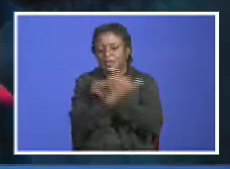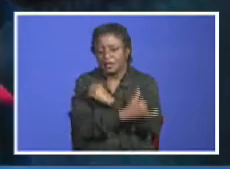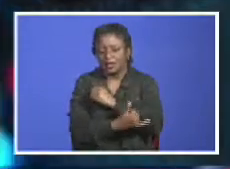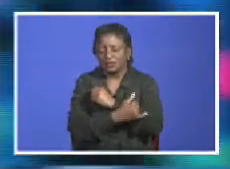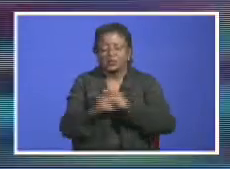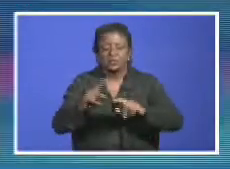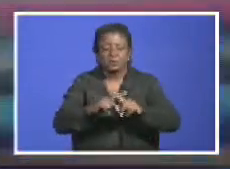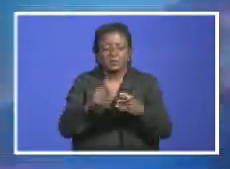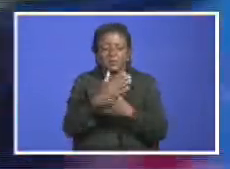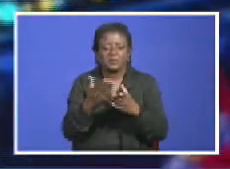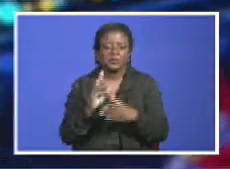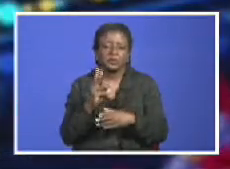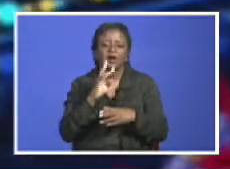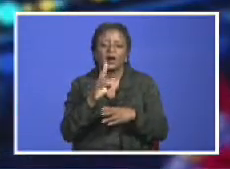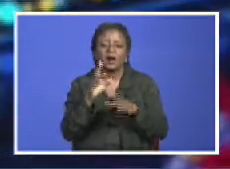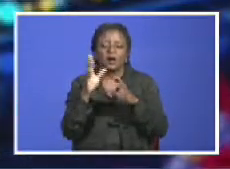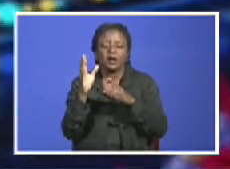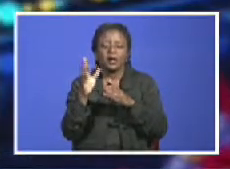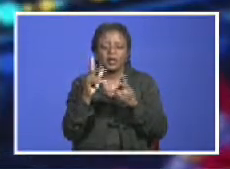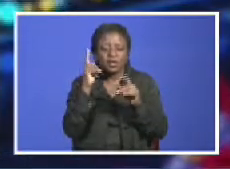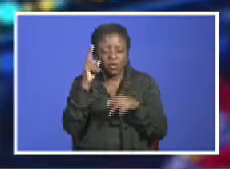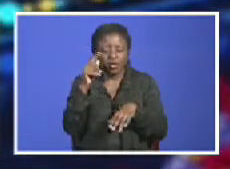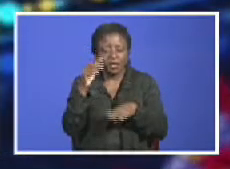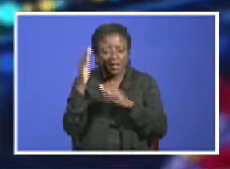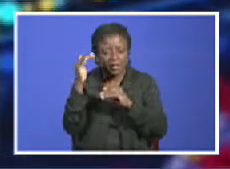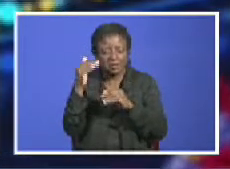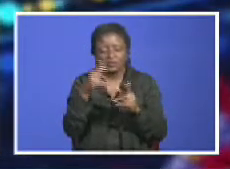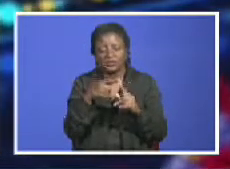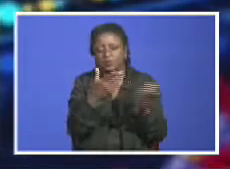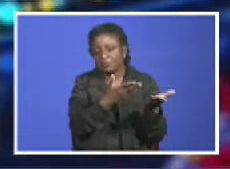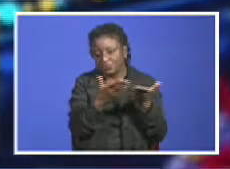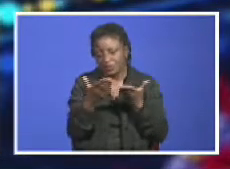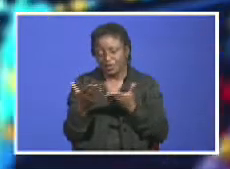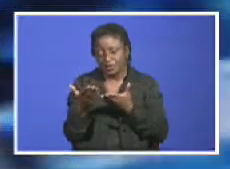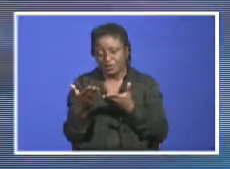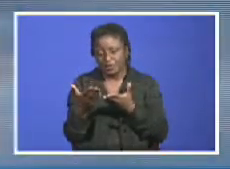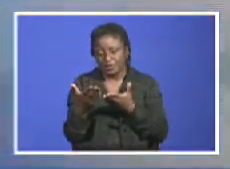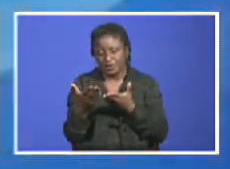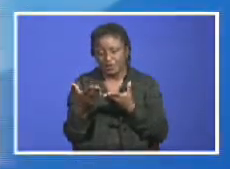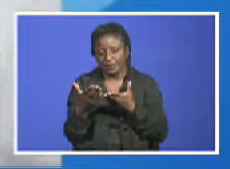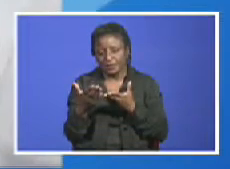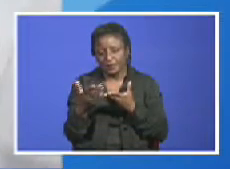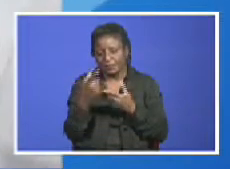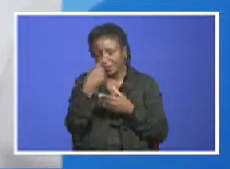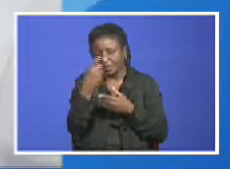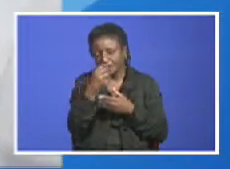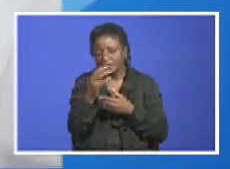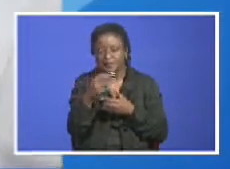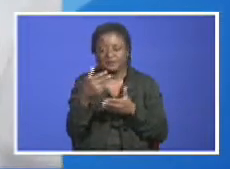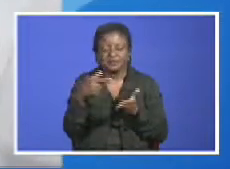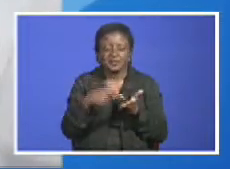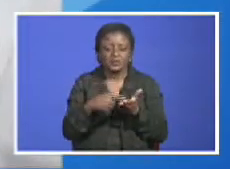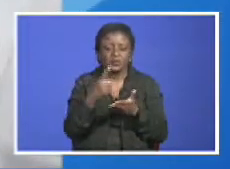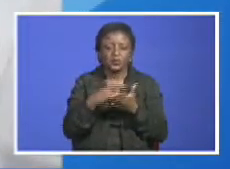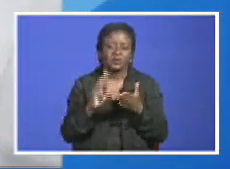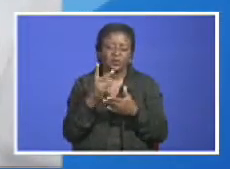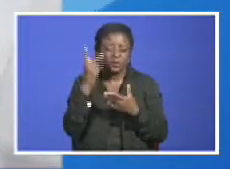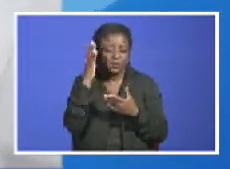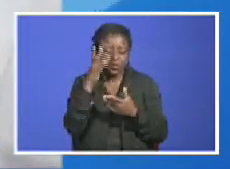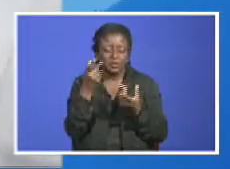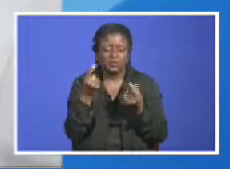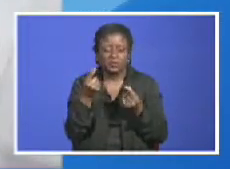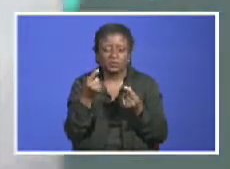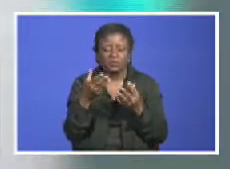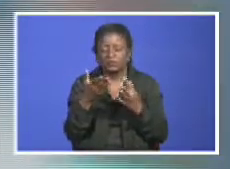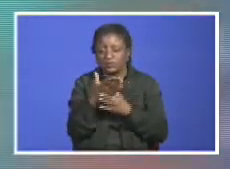are looking at bringing on board in light of all of this. And so what we're going to do via the international